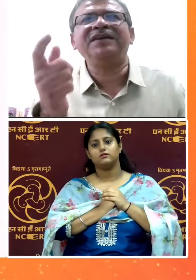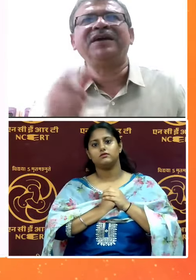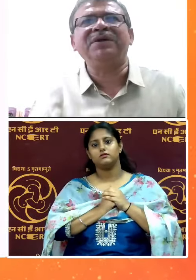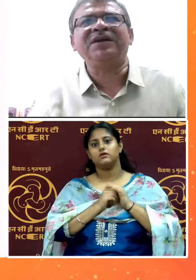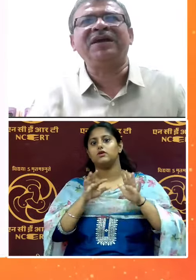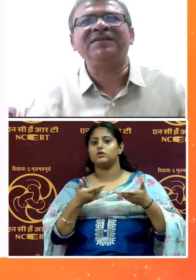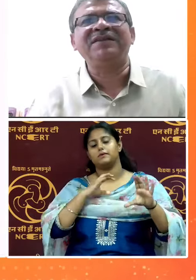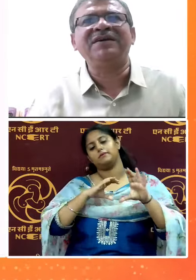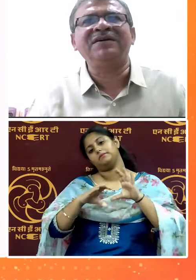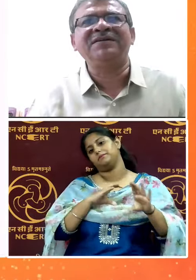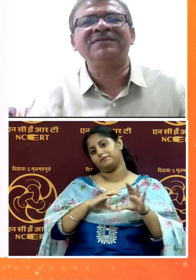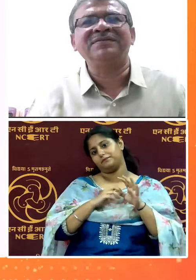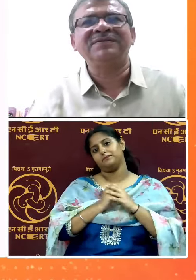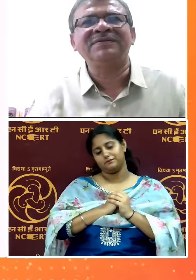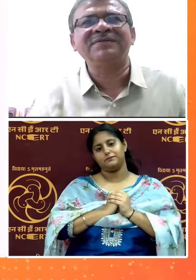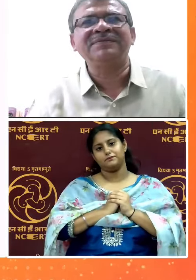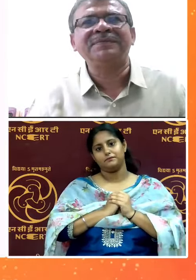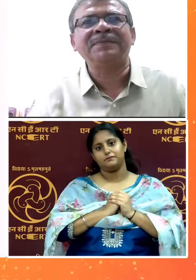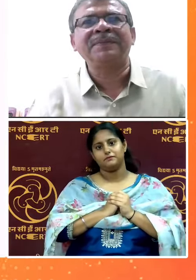and then communicate. Then